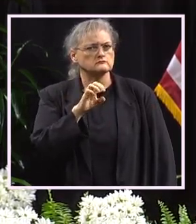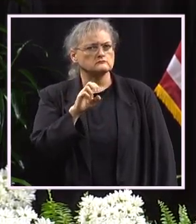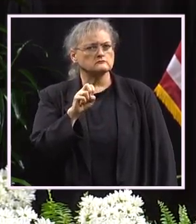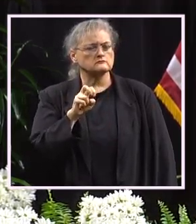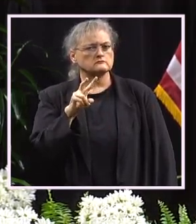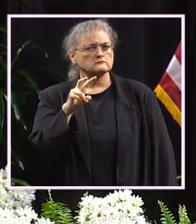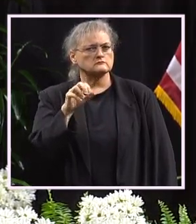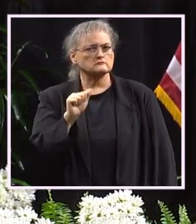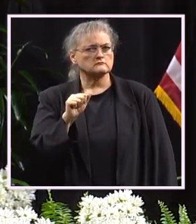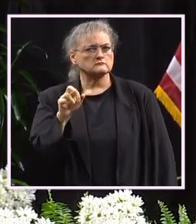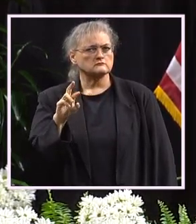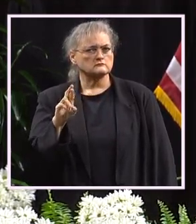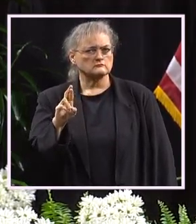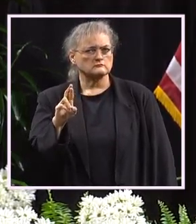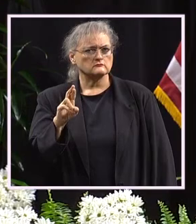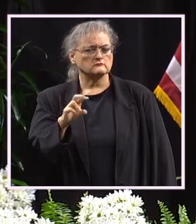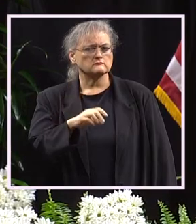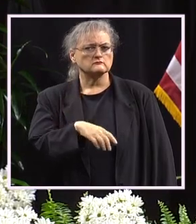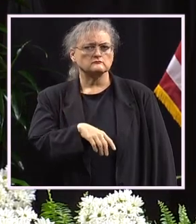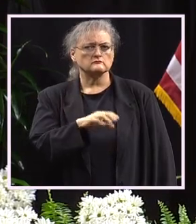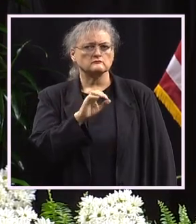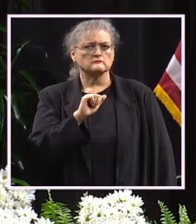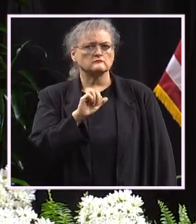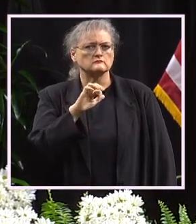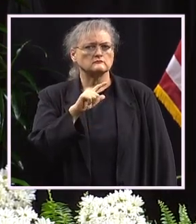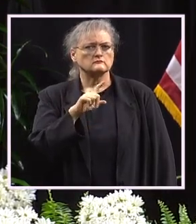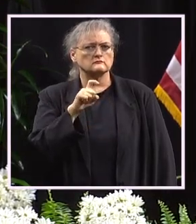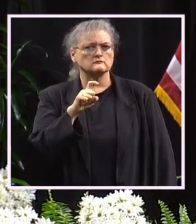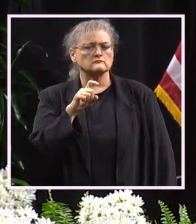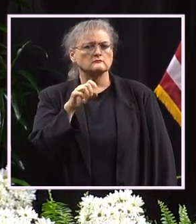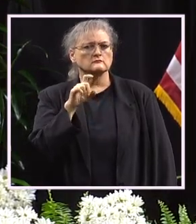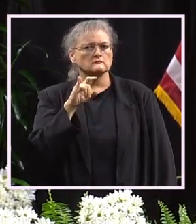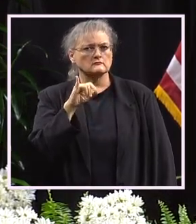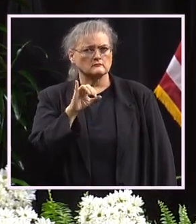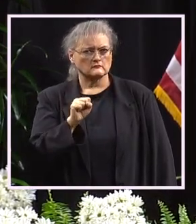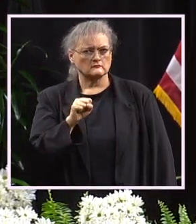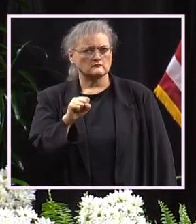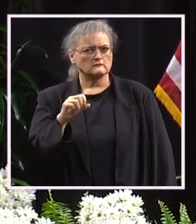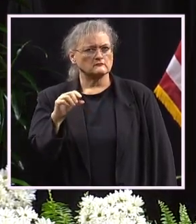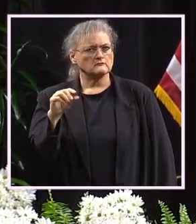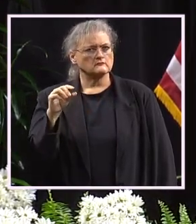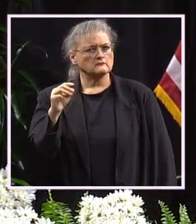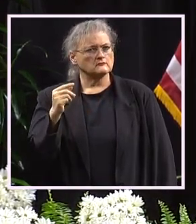Rodriguez, Alexis Lauren Pedraza,